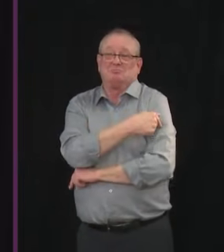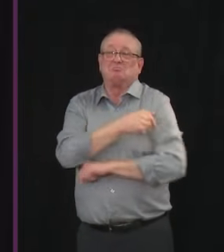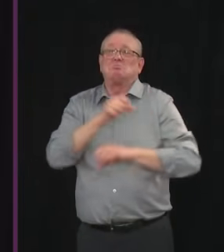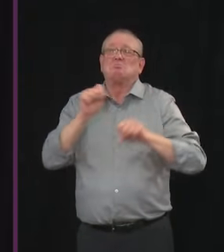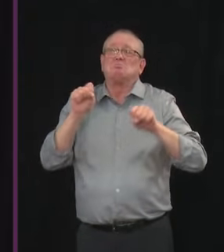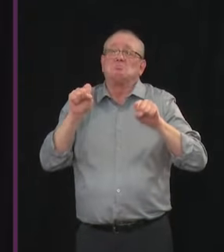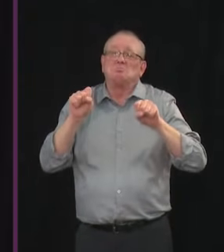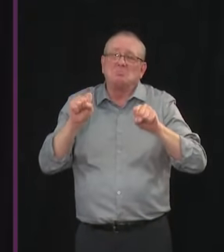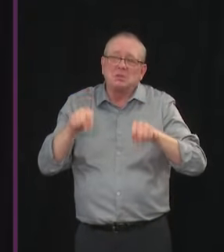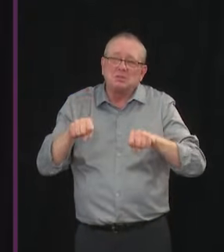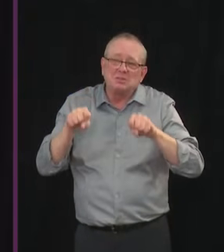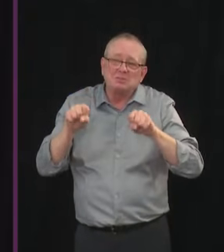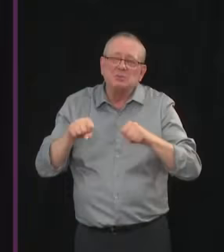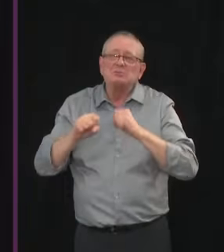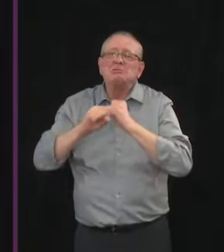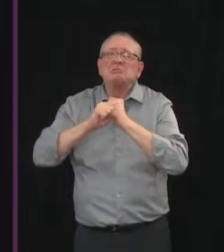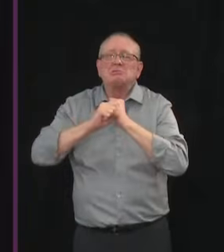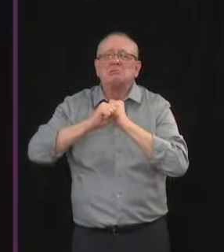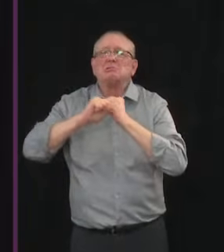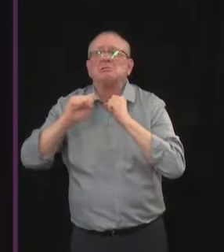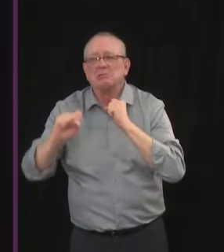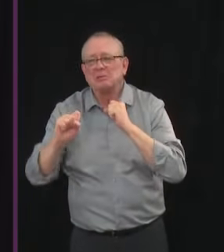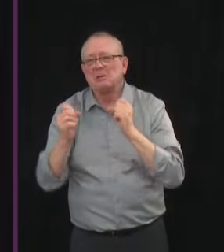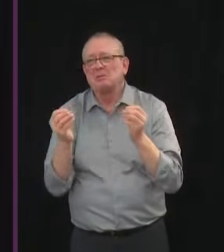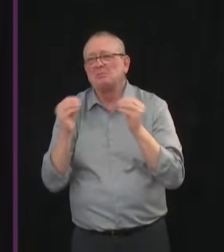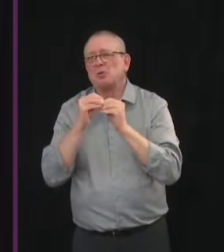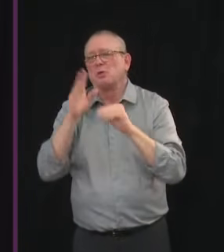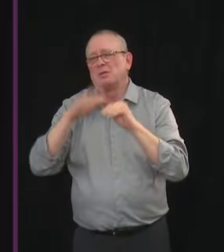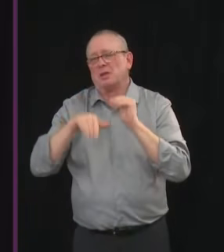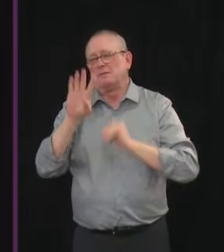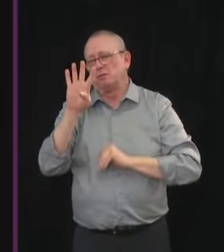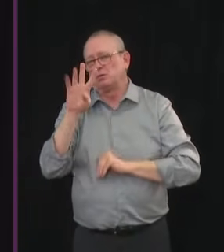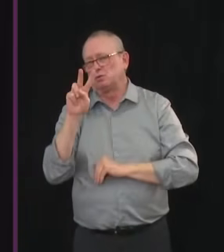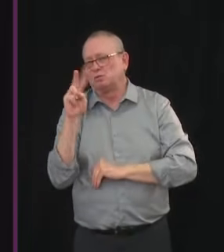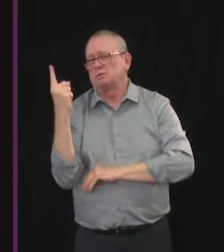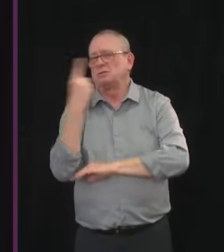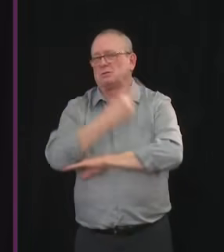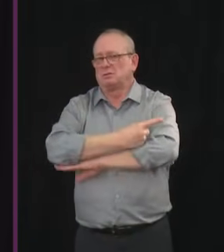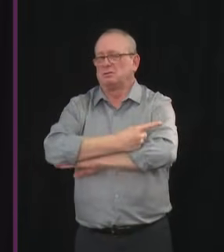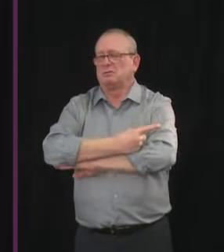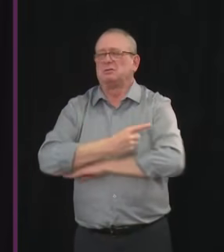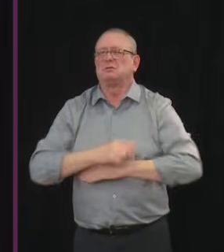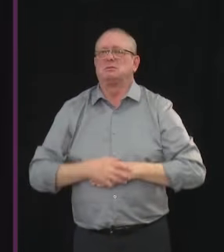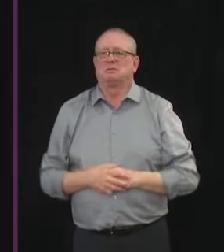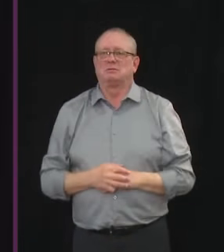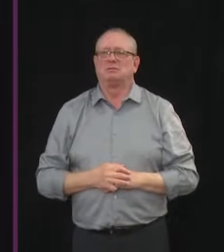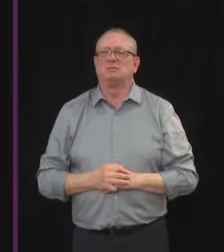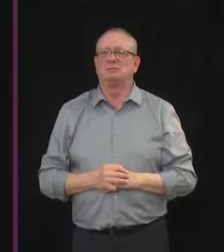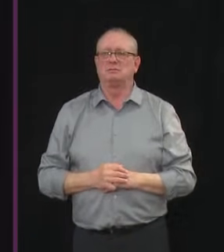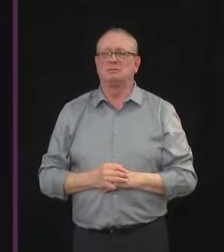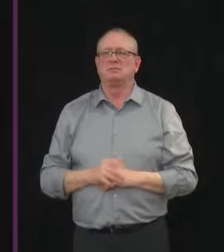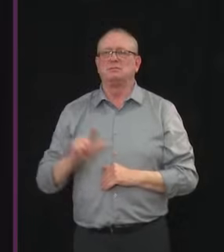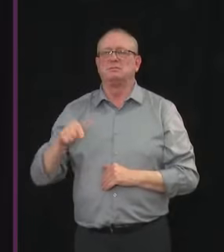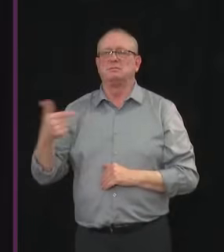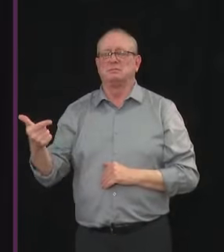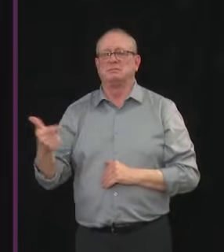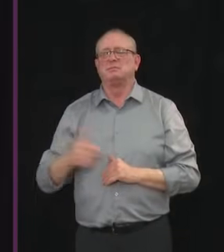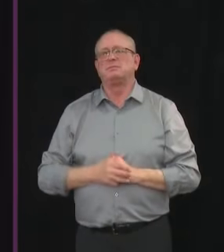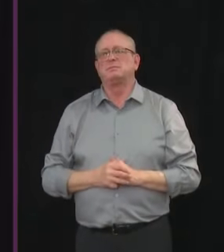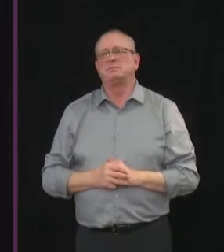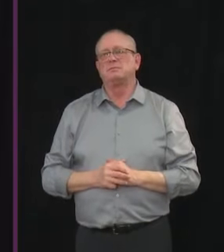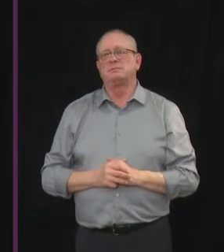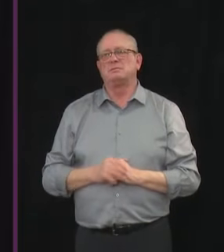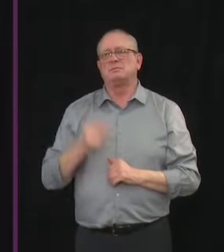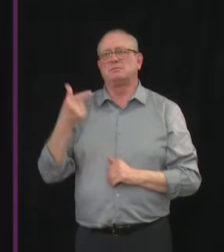last week. Operator, could you put through the next question, please? Carrie Tate, Globe and Mail.